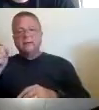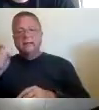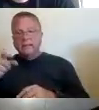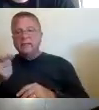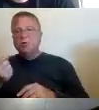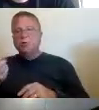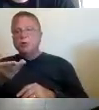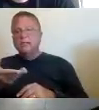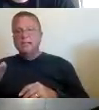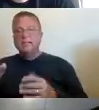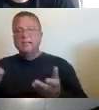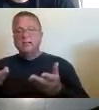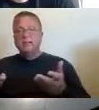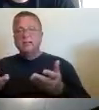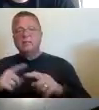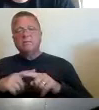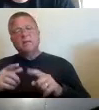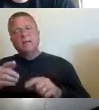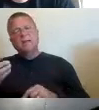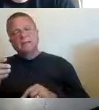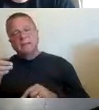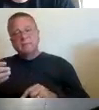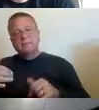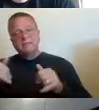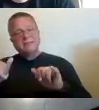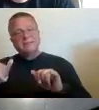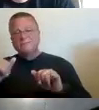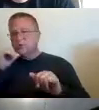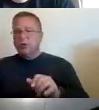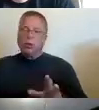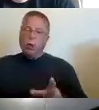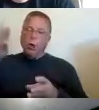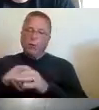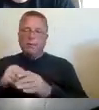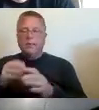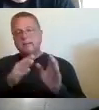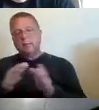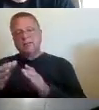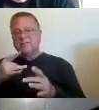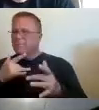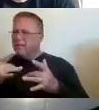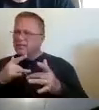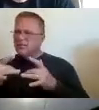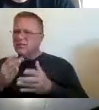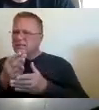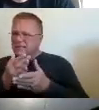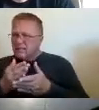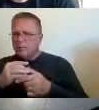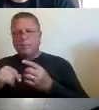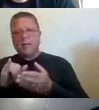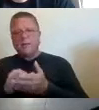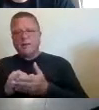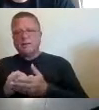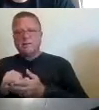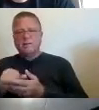but it seems like it's still not a comprehensive plan. So I have some concerns about that. Sorry